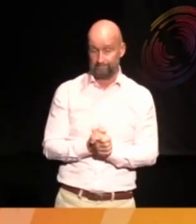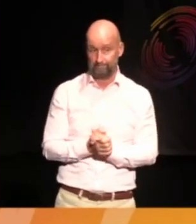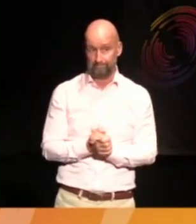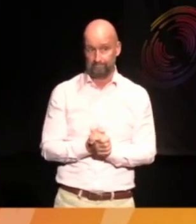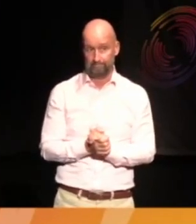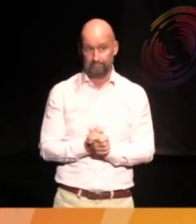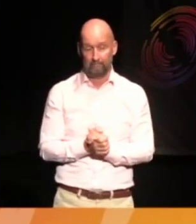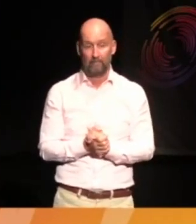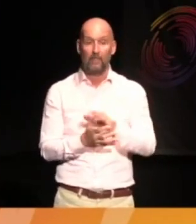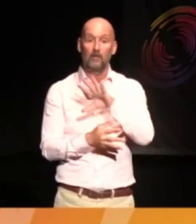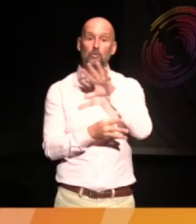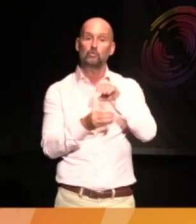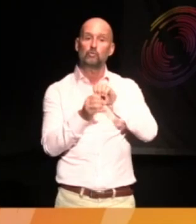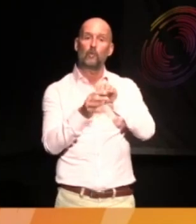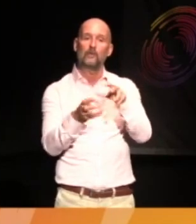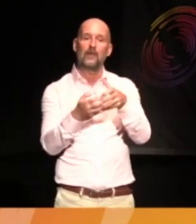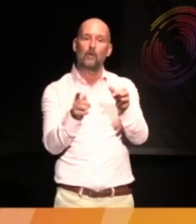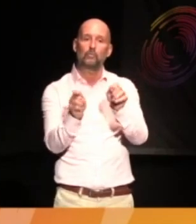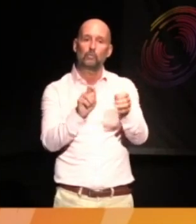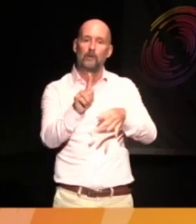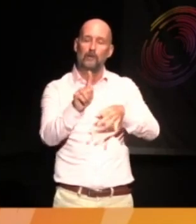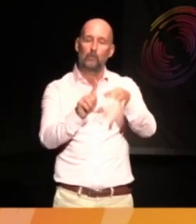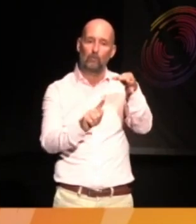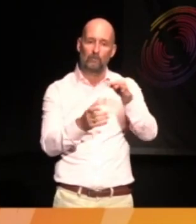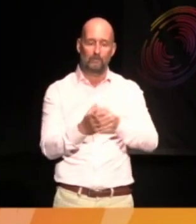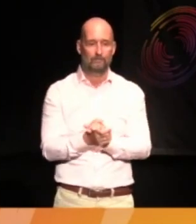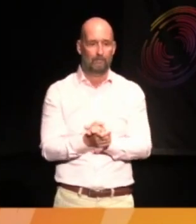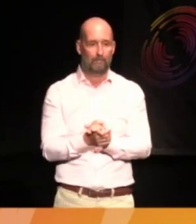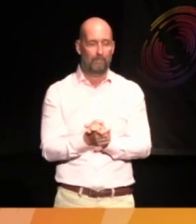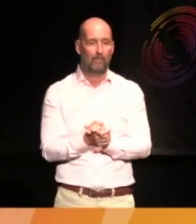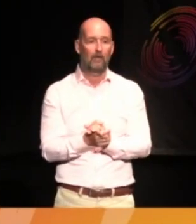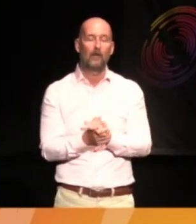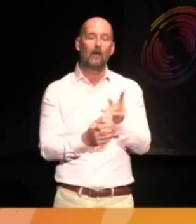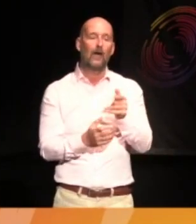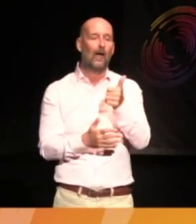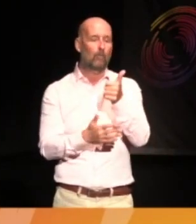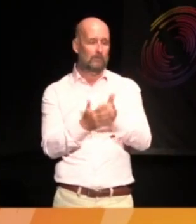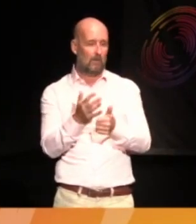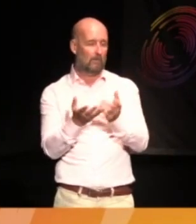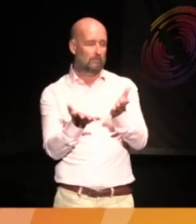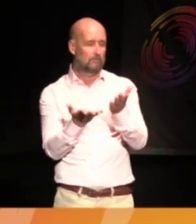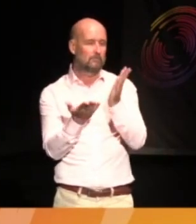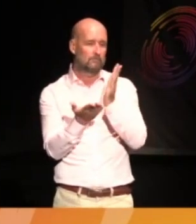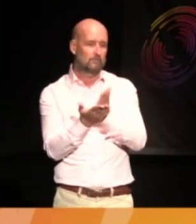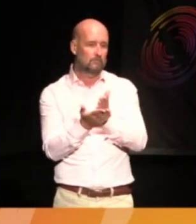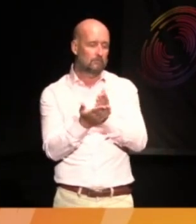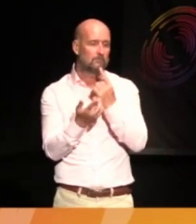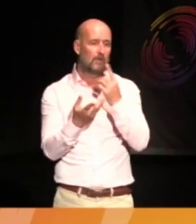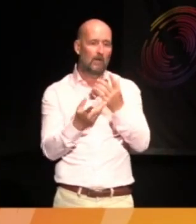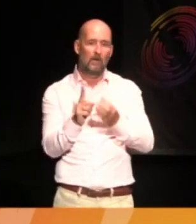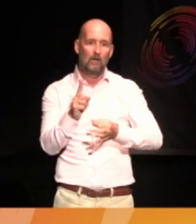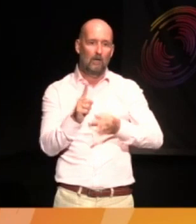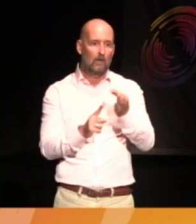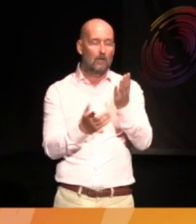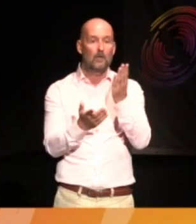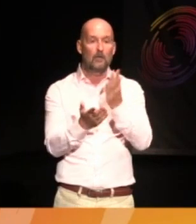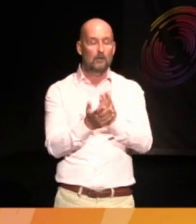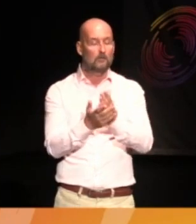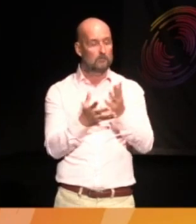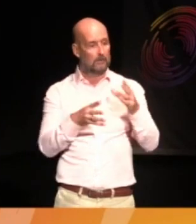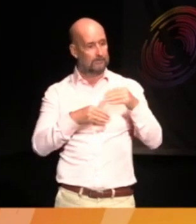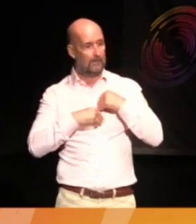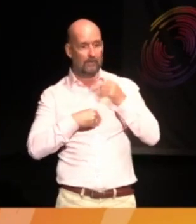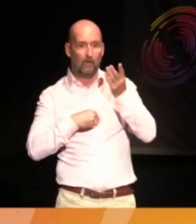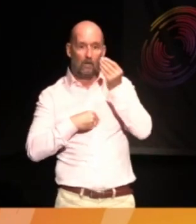summarise, what can we do to make a difference? I've been making notes as we're going along here. So I'm going to start by saying seeing and hearing each other.